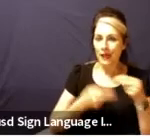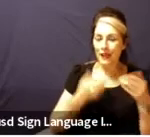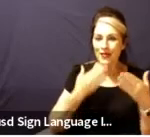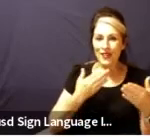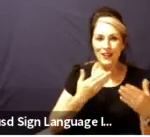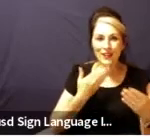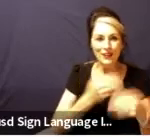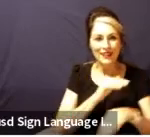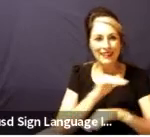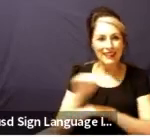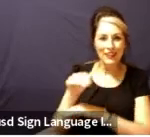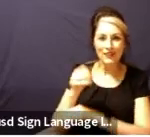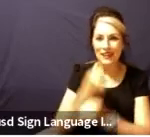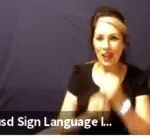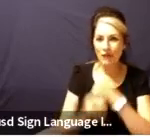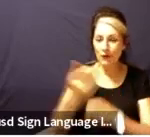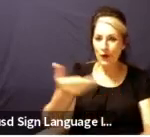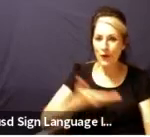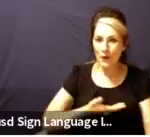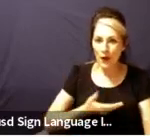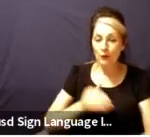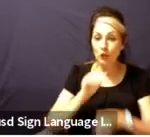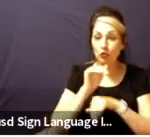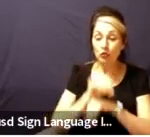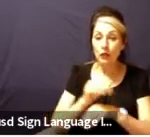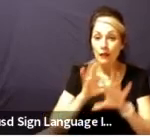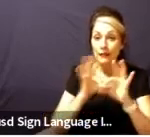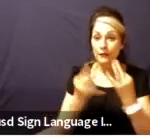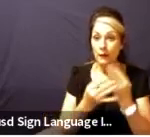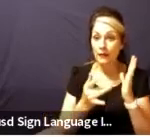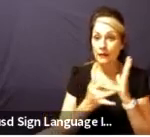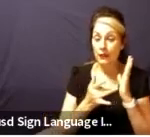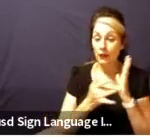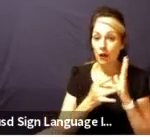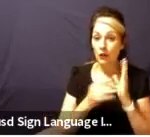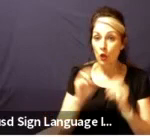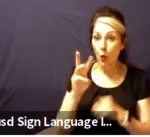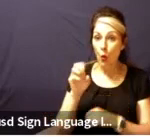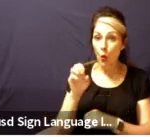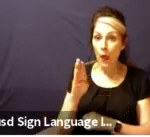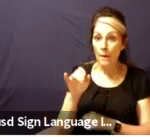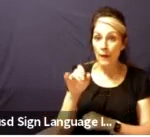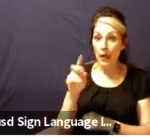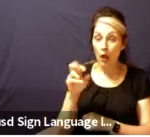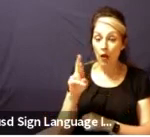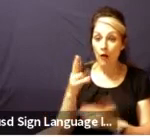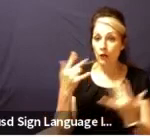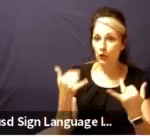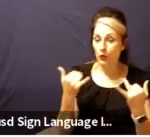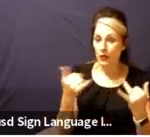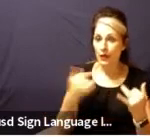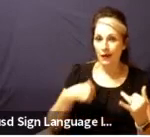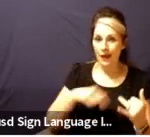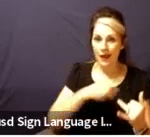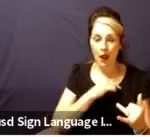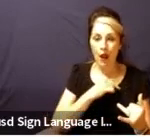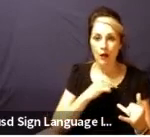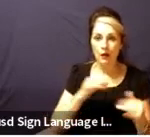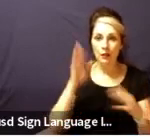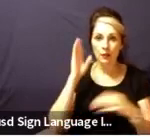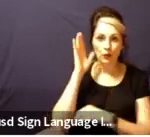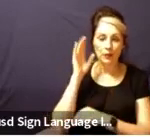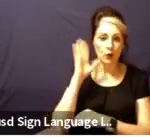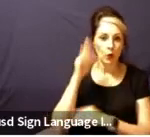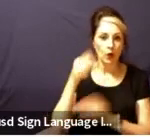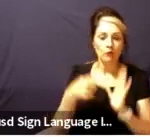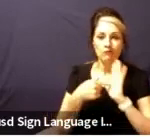Good evening, everybody. Welcome to tonight's Family Technology webinar. Today, our presenter is going to